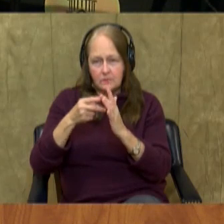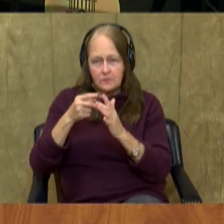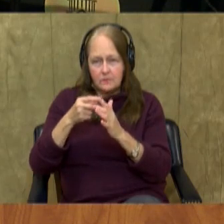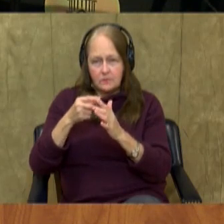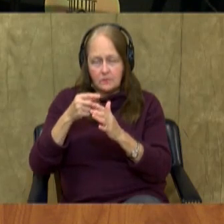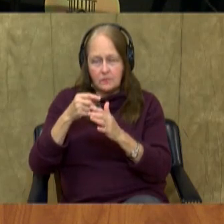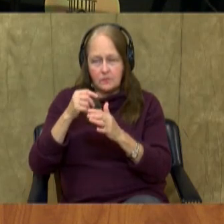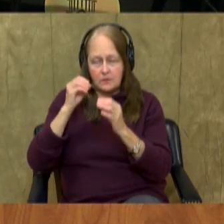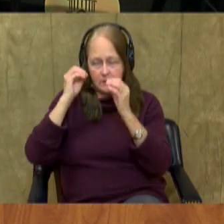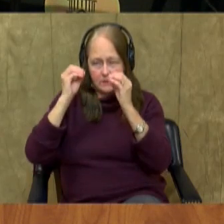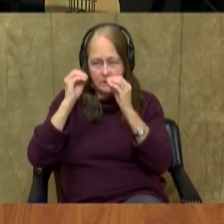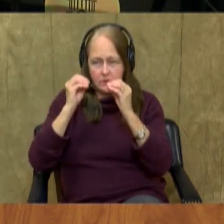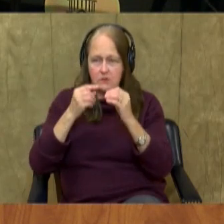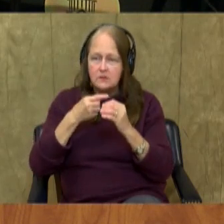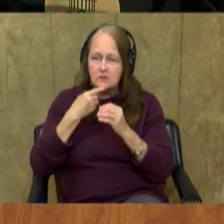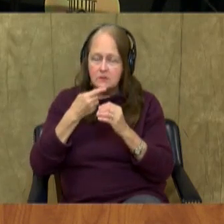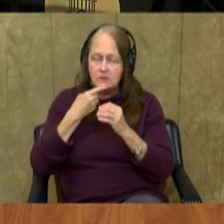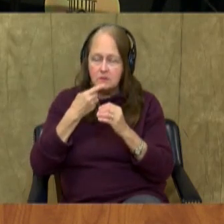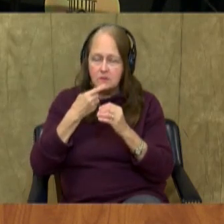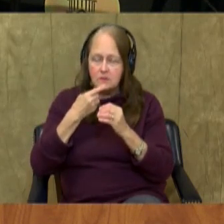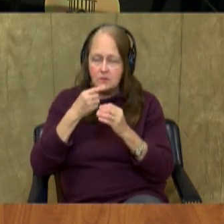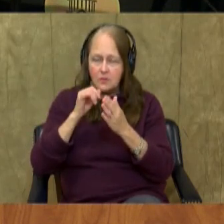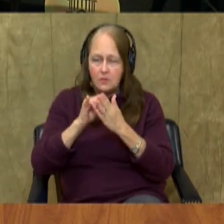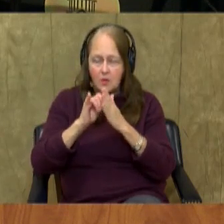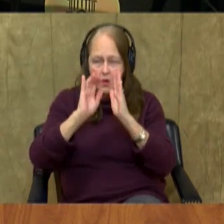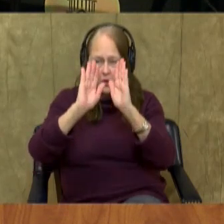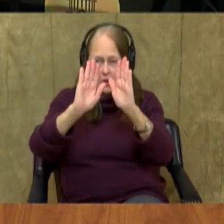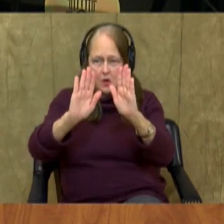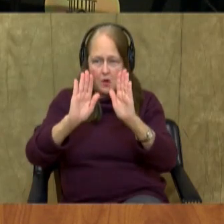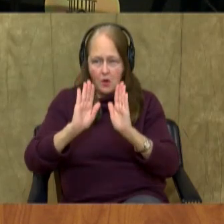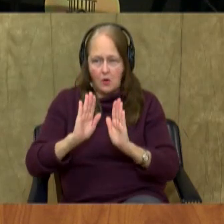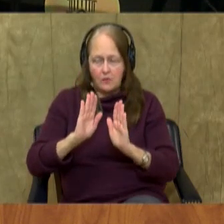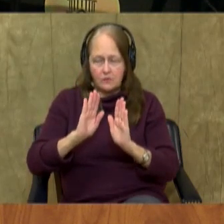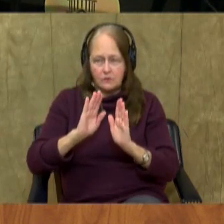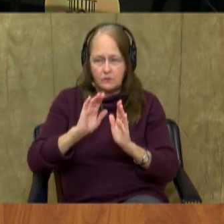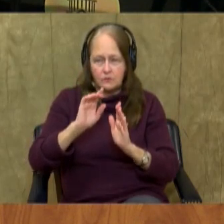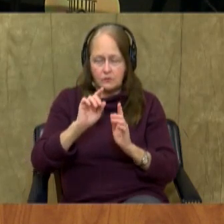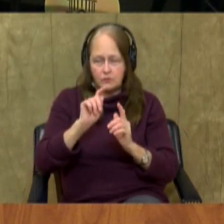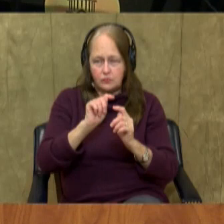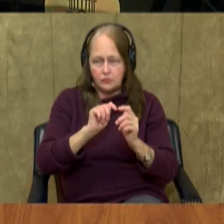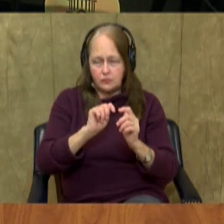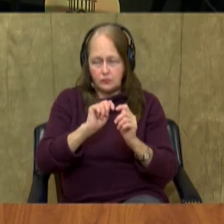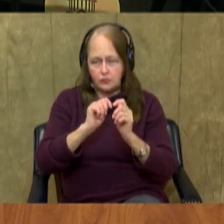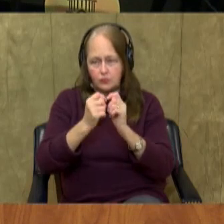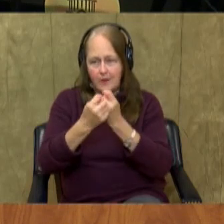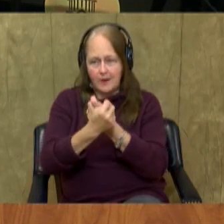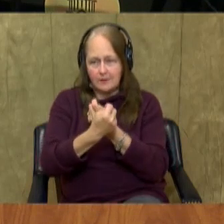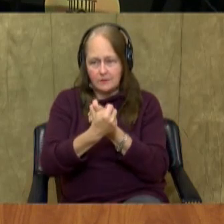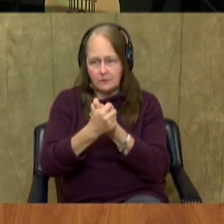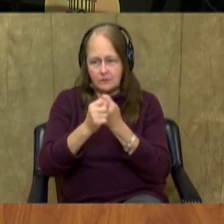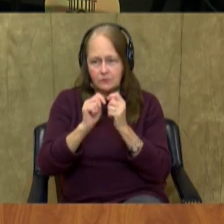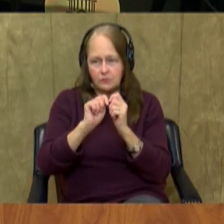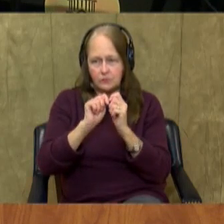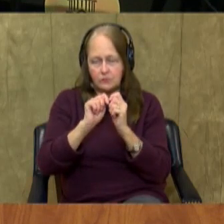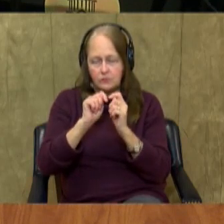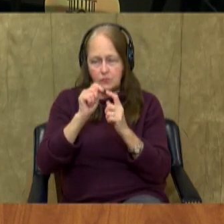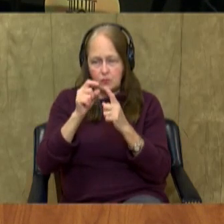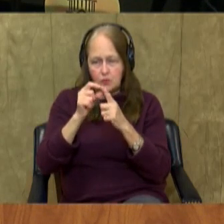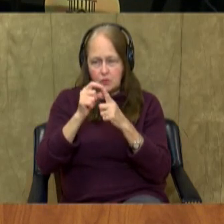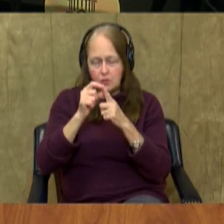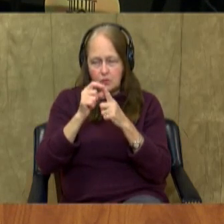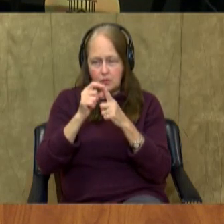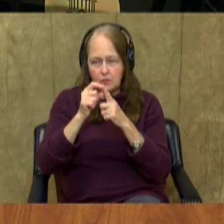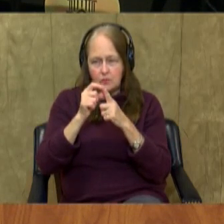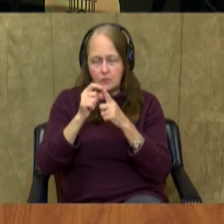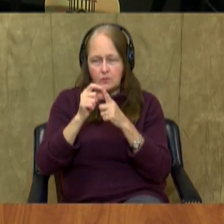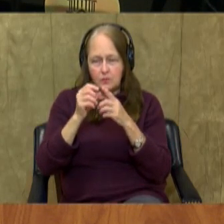she states additionally, that is an awesome transition word. She's letting you know I have more to say, but yet I'm wrapping